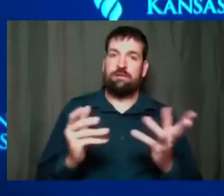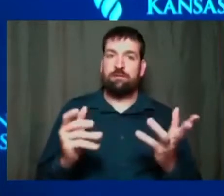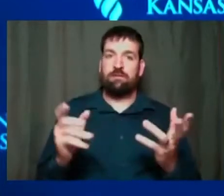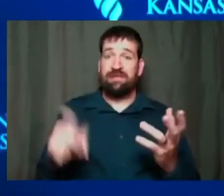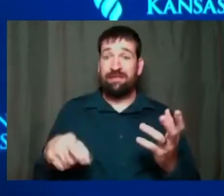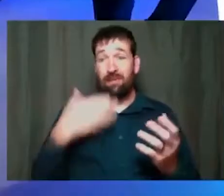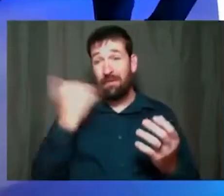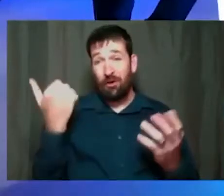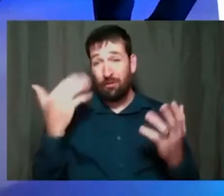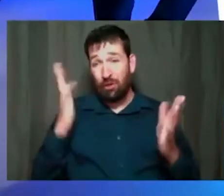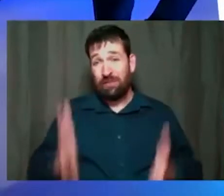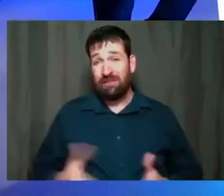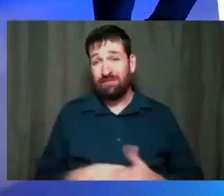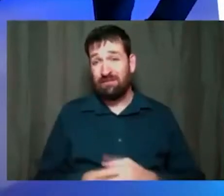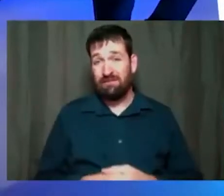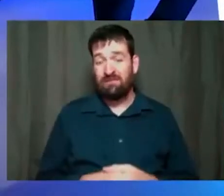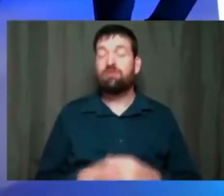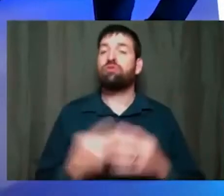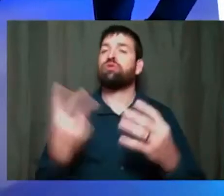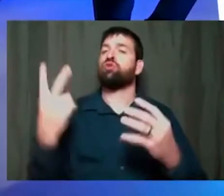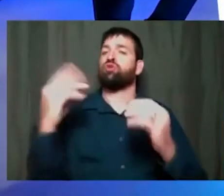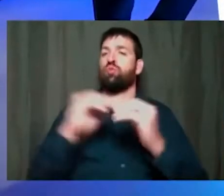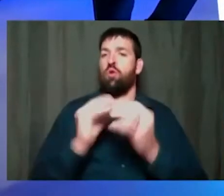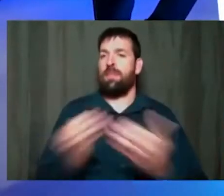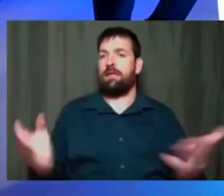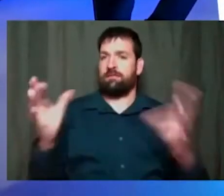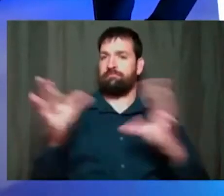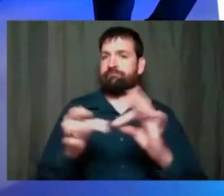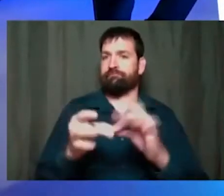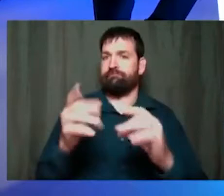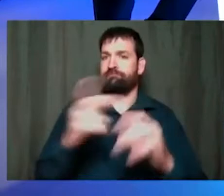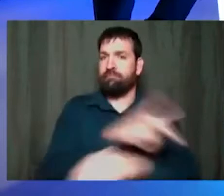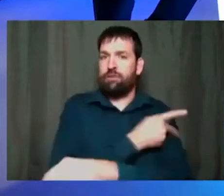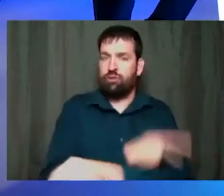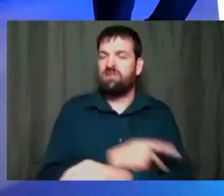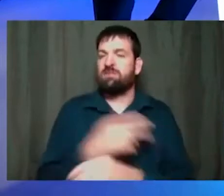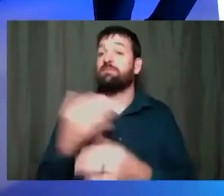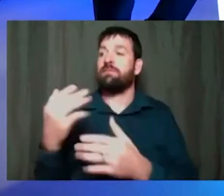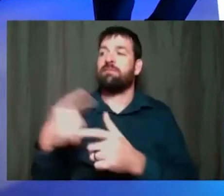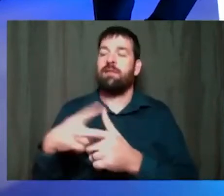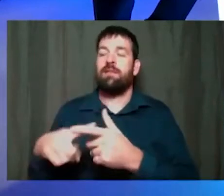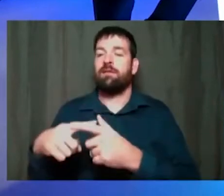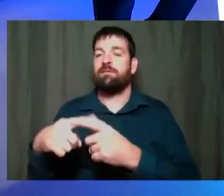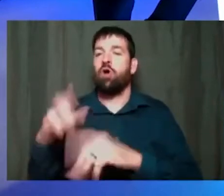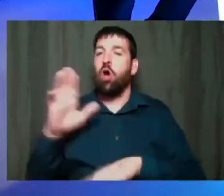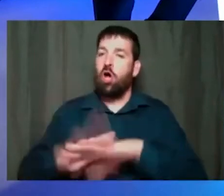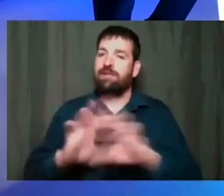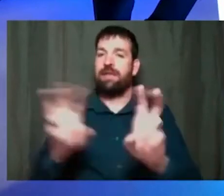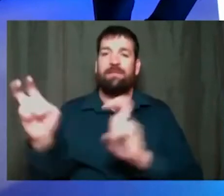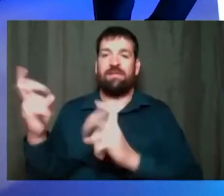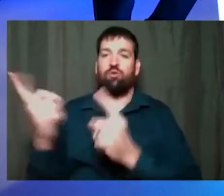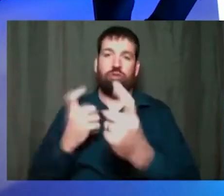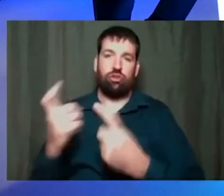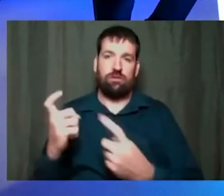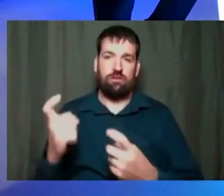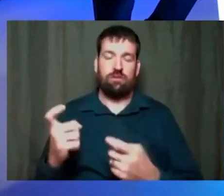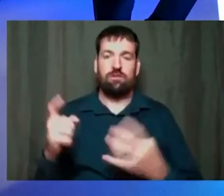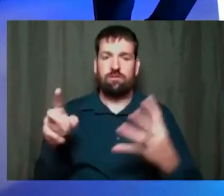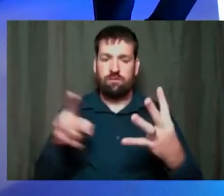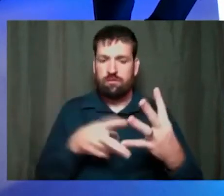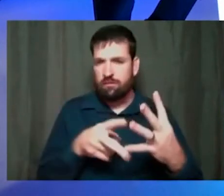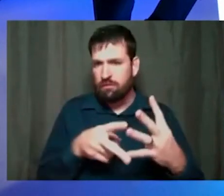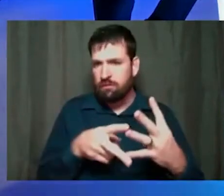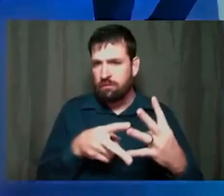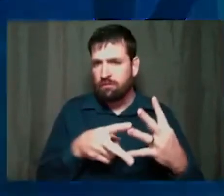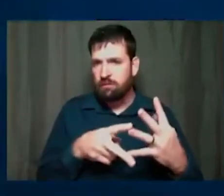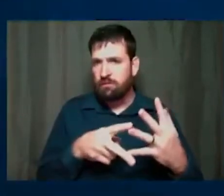that. Two more things you tell your patients, because I'm getting some good questions on topic today, and I want to get to those. But just touch again on intentional.